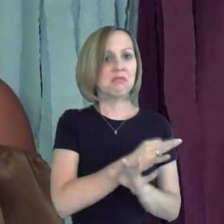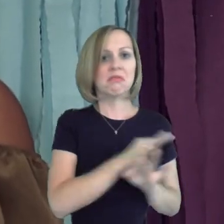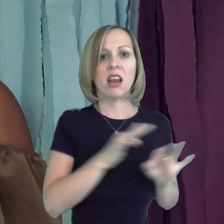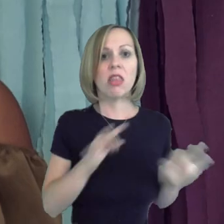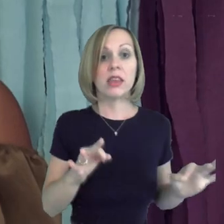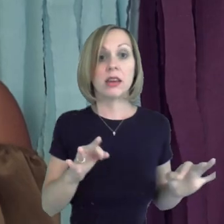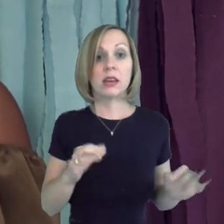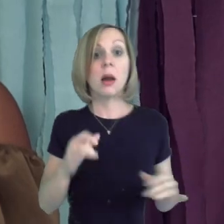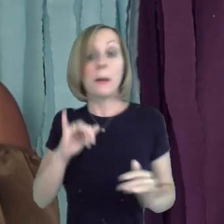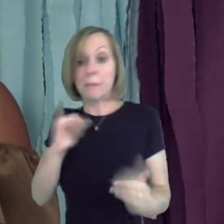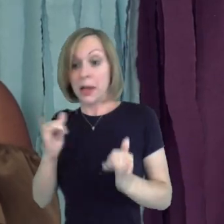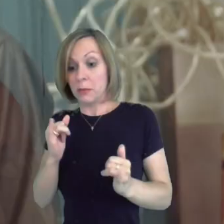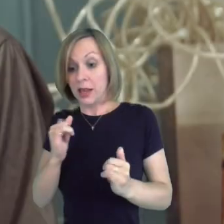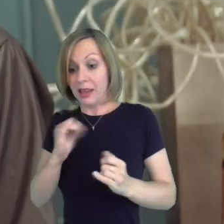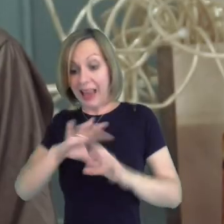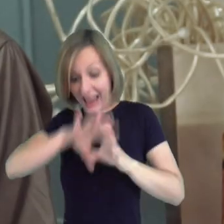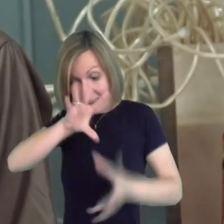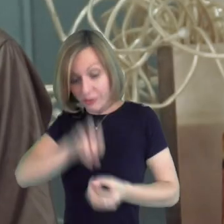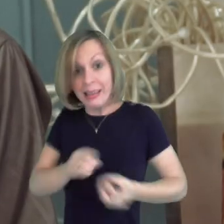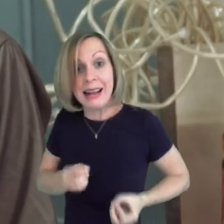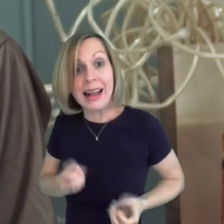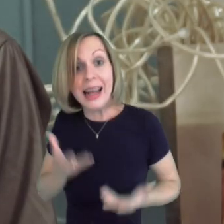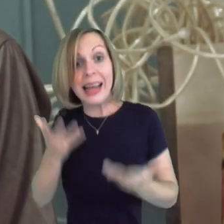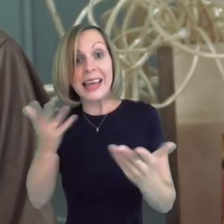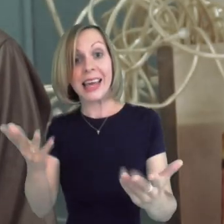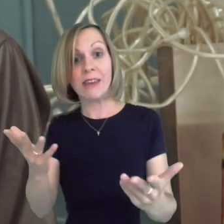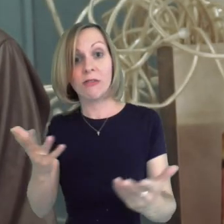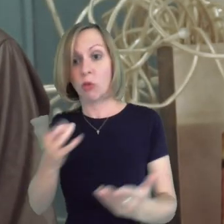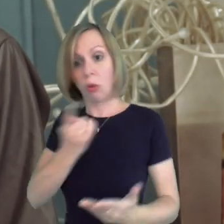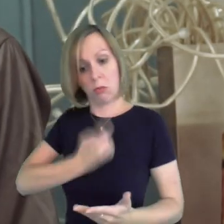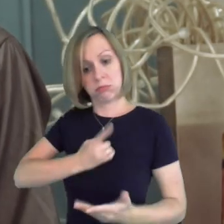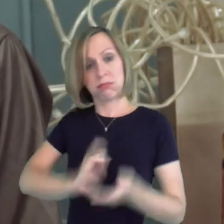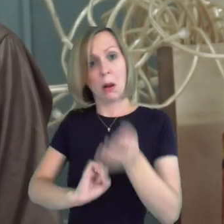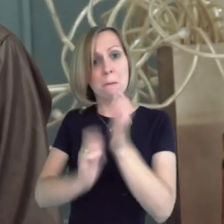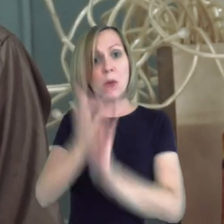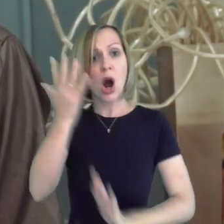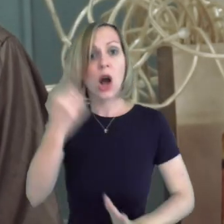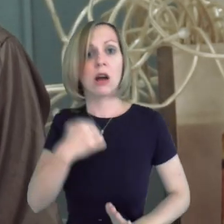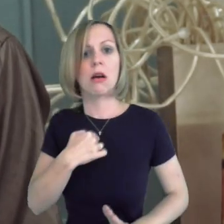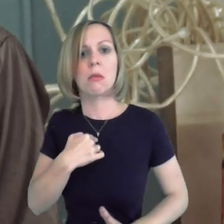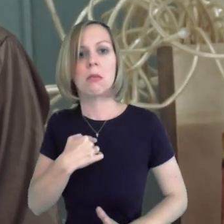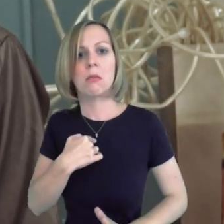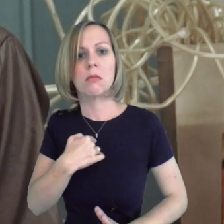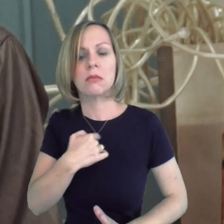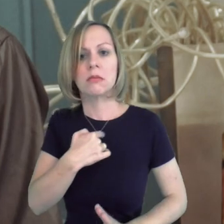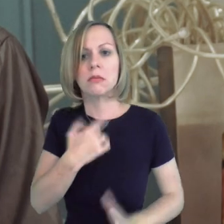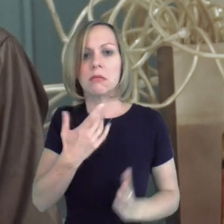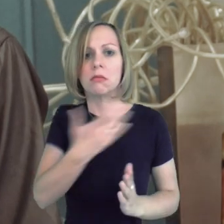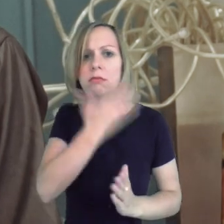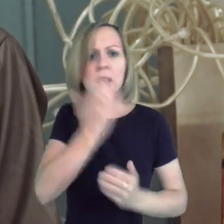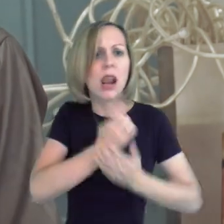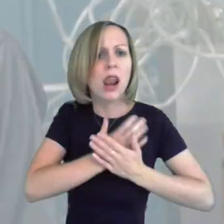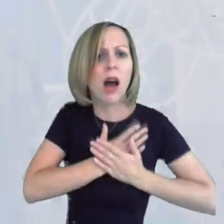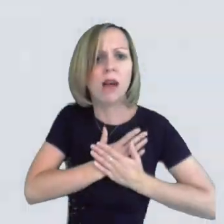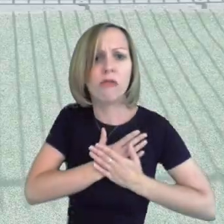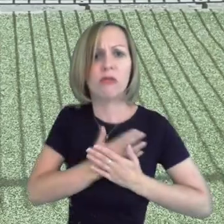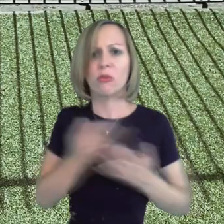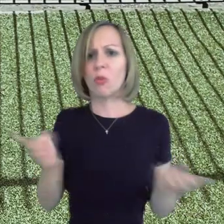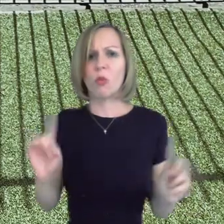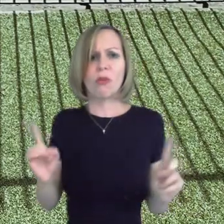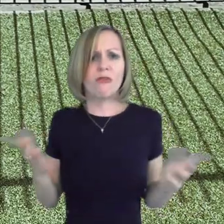away everything I have. And even give up my own body to be burned. But if I have no love, this does me no